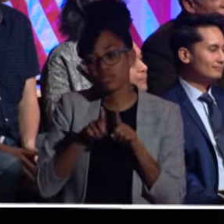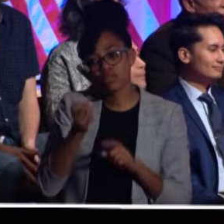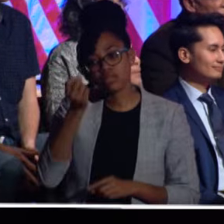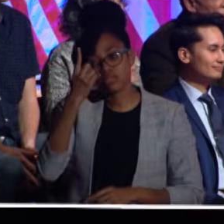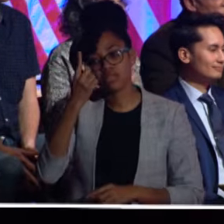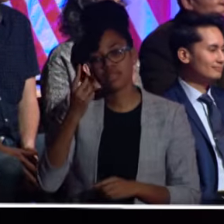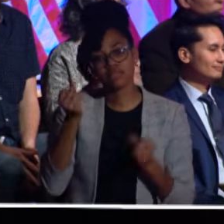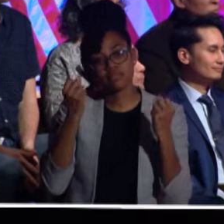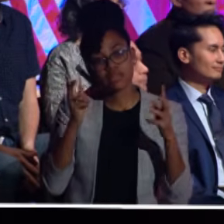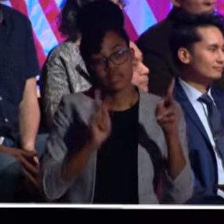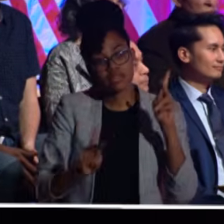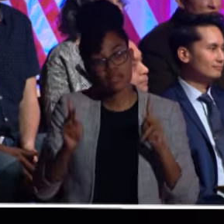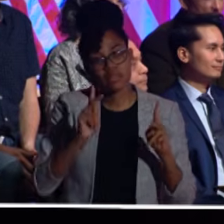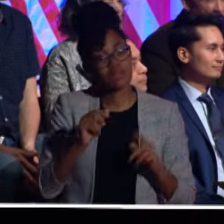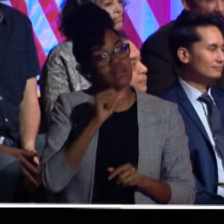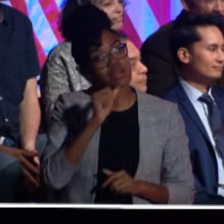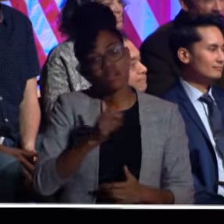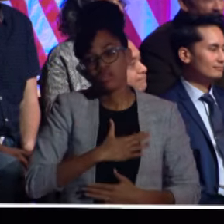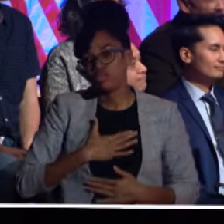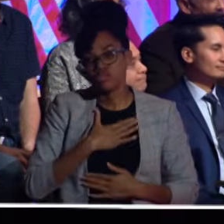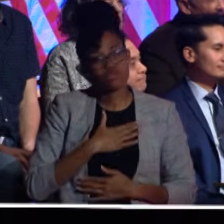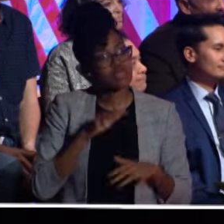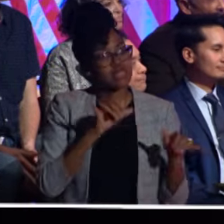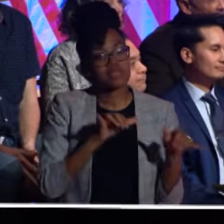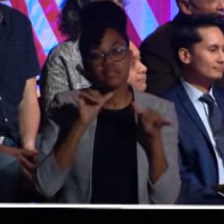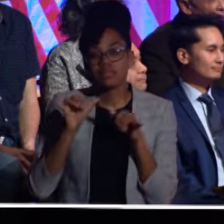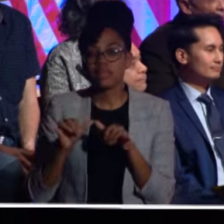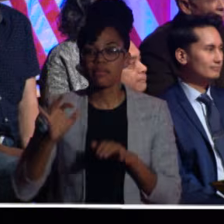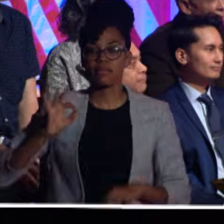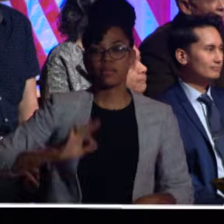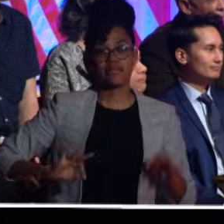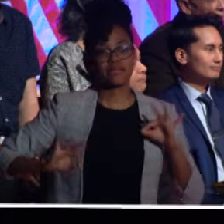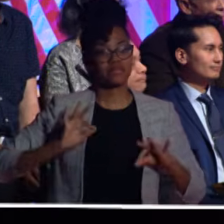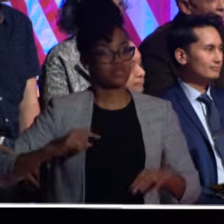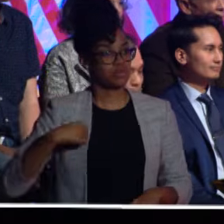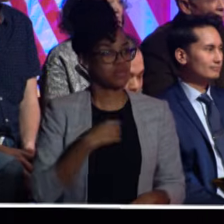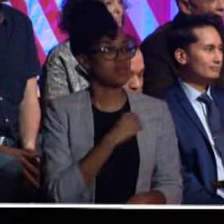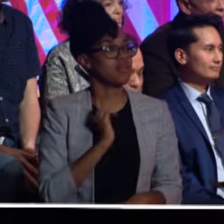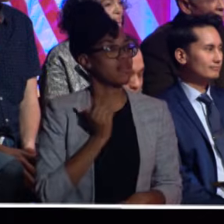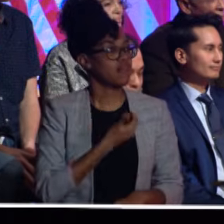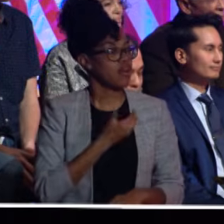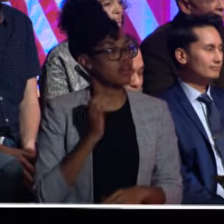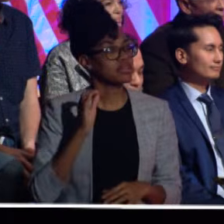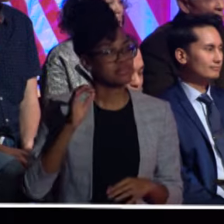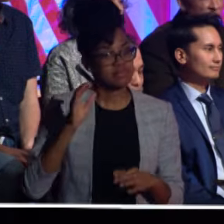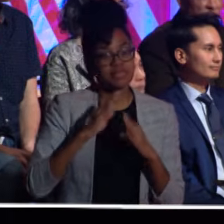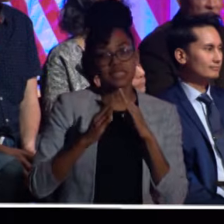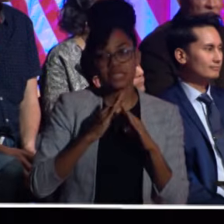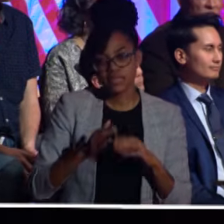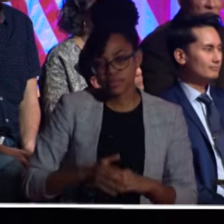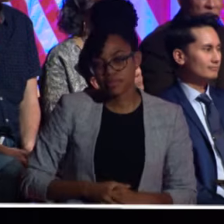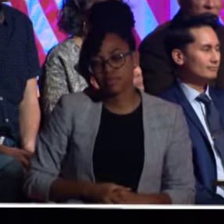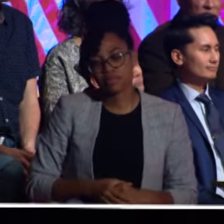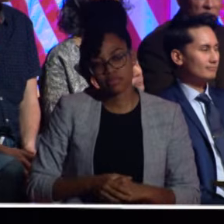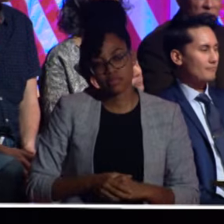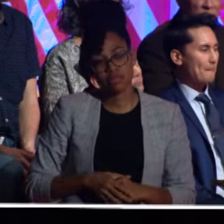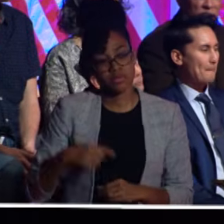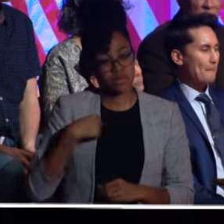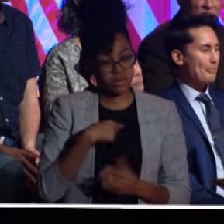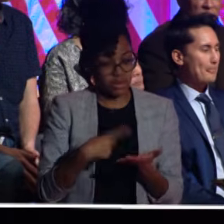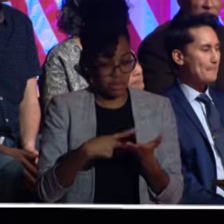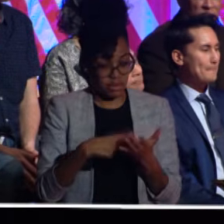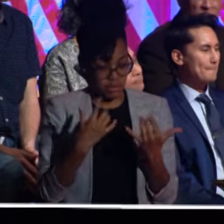many people aren't enjoying the same prosperity that we want for our city. And what we're talking about